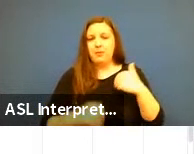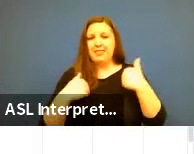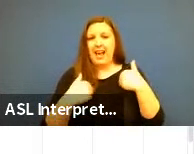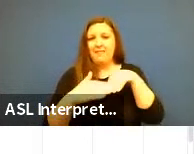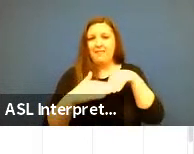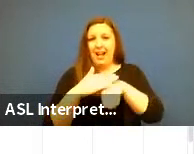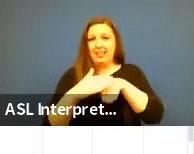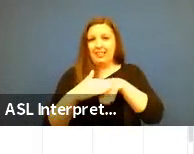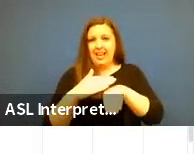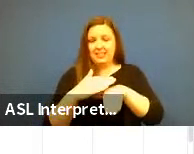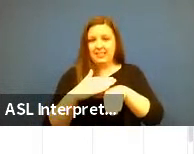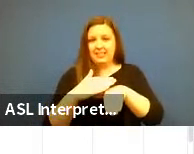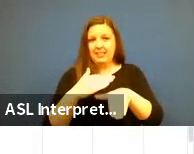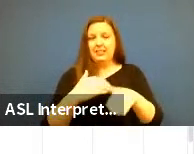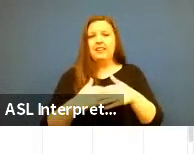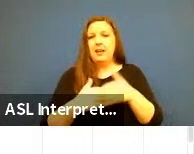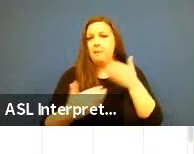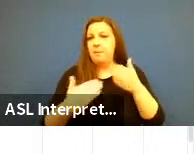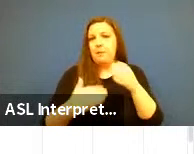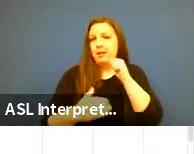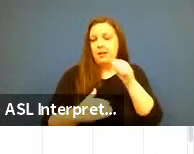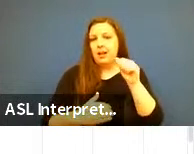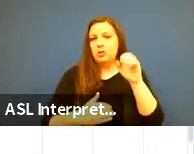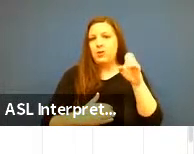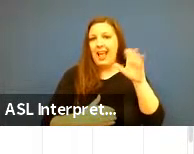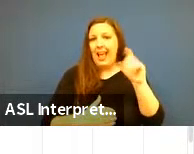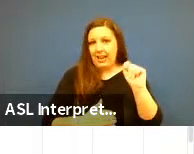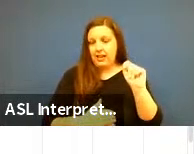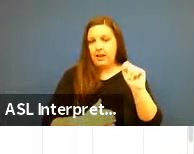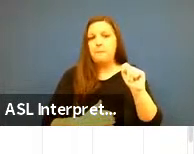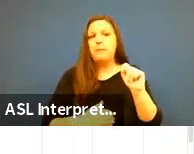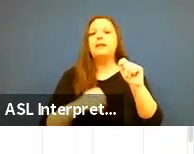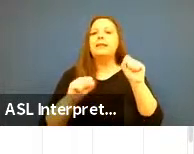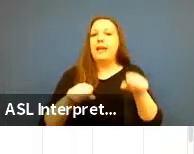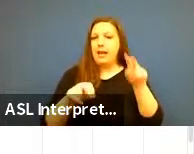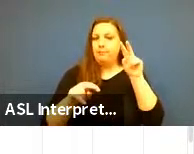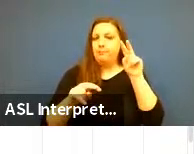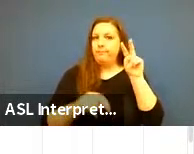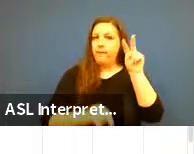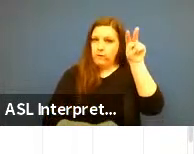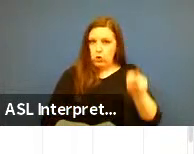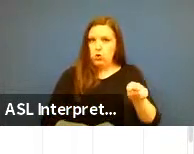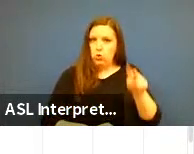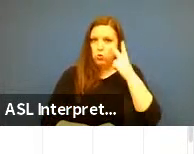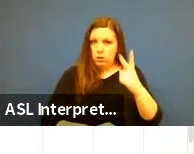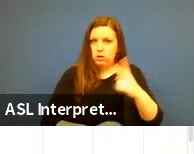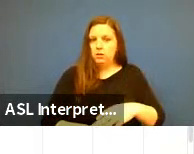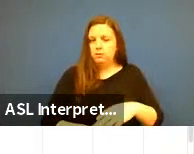or maybe not to edit, but to view, if I'm not mistaken.